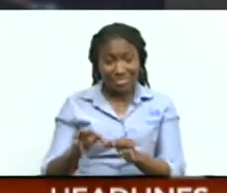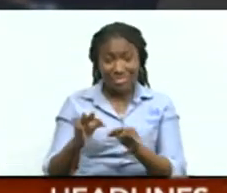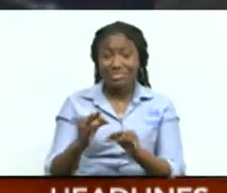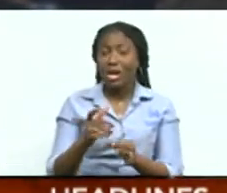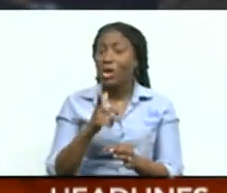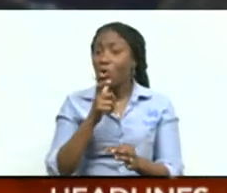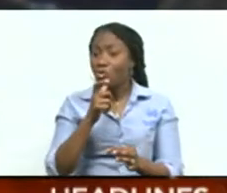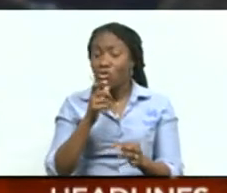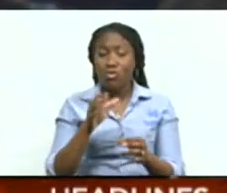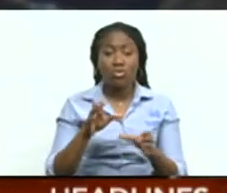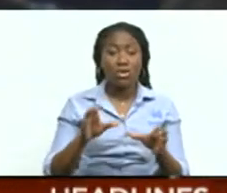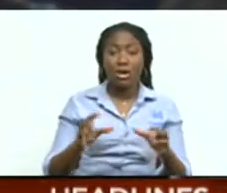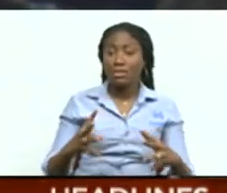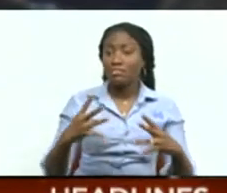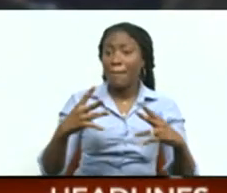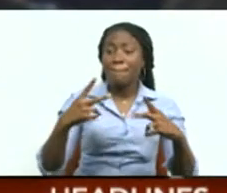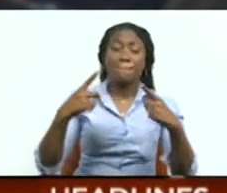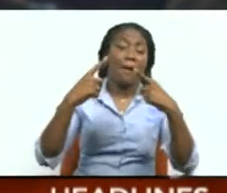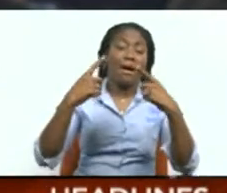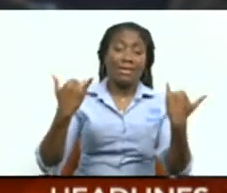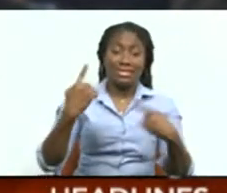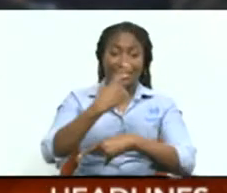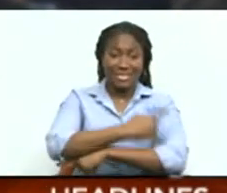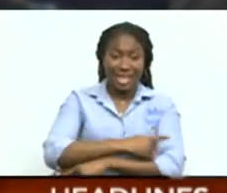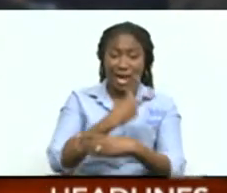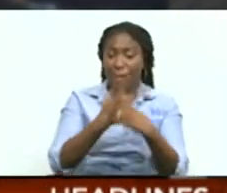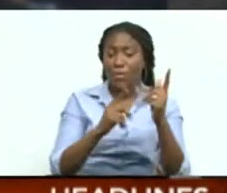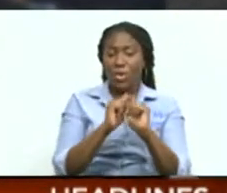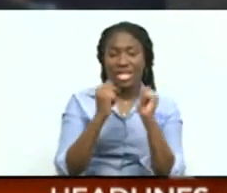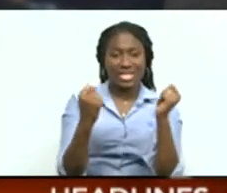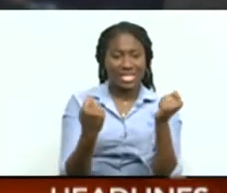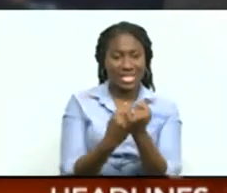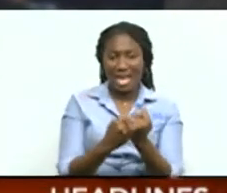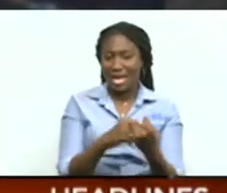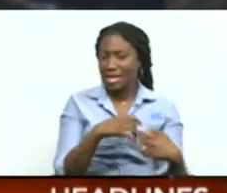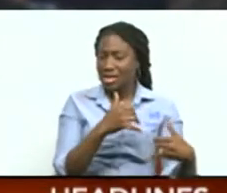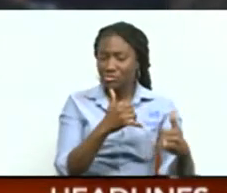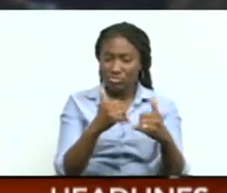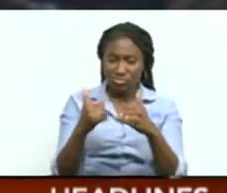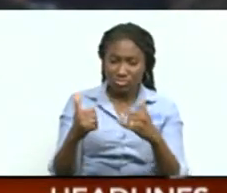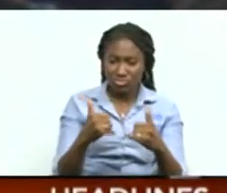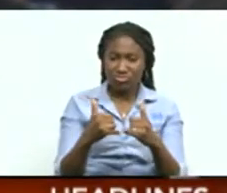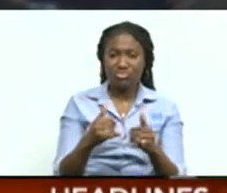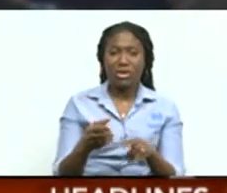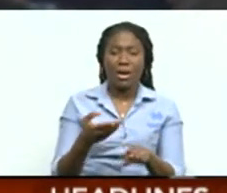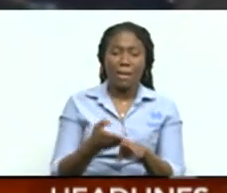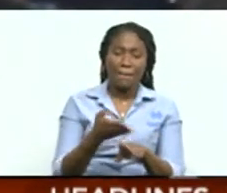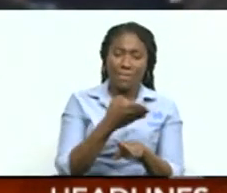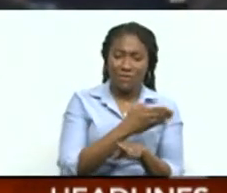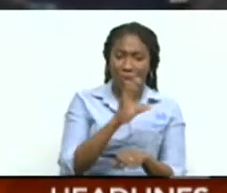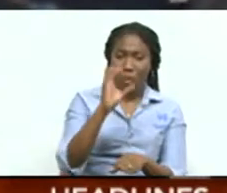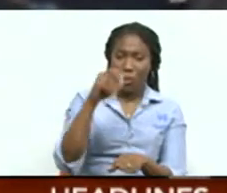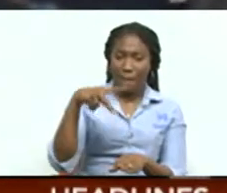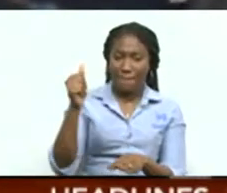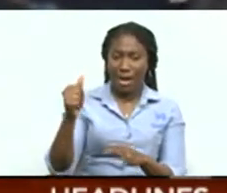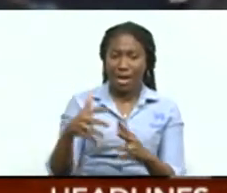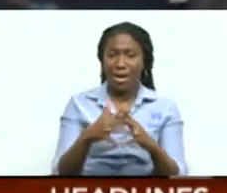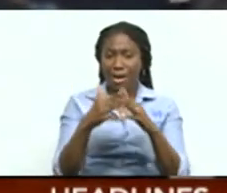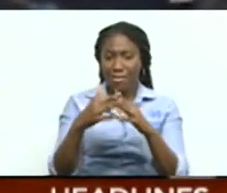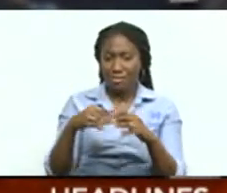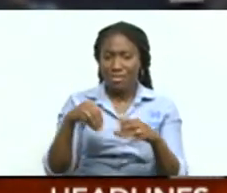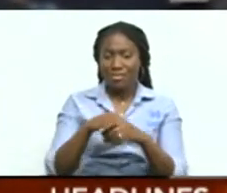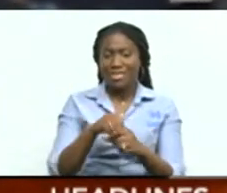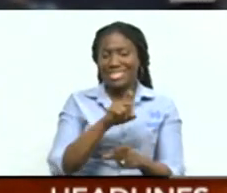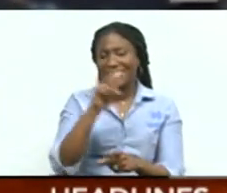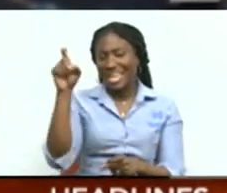groups of eager young players. Today, both teams gave their final thoughts before the CONMEBOL Copa America play-in in Texas